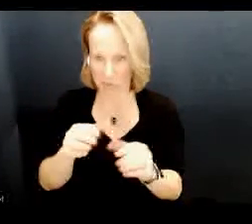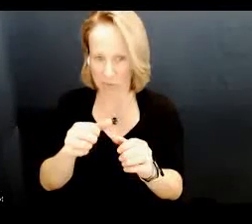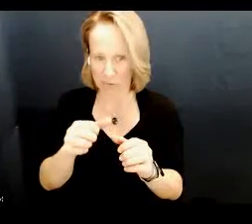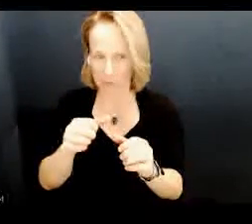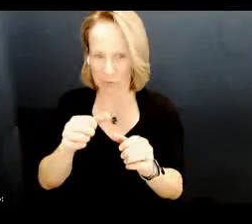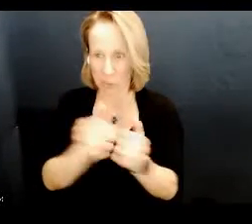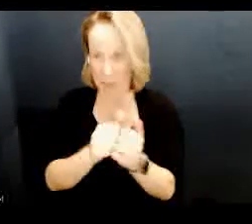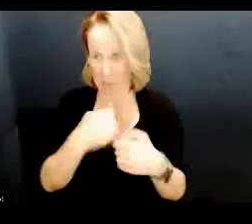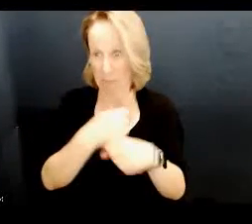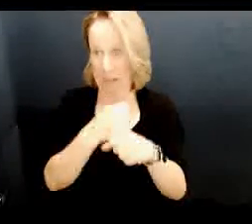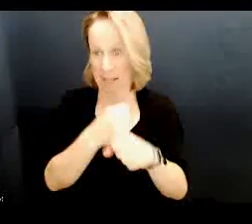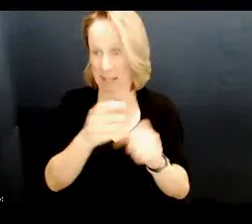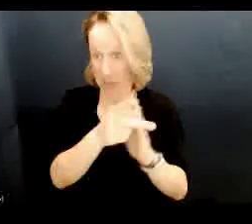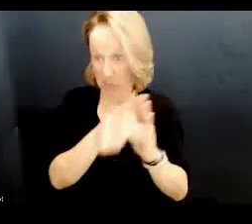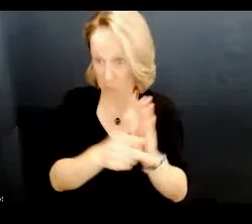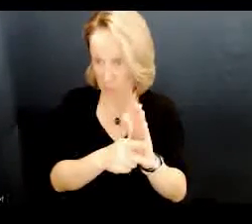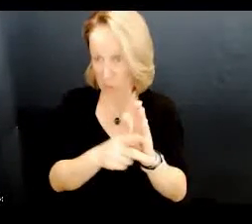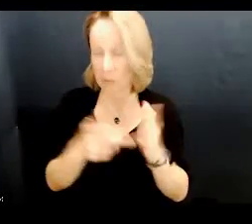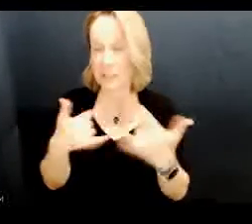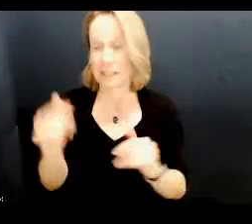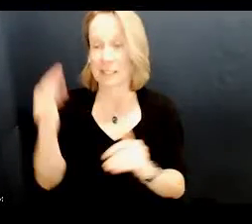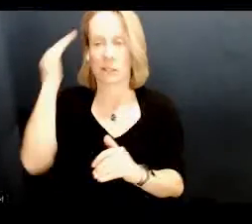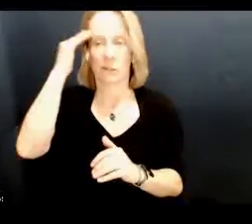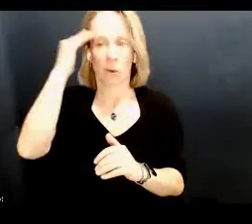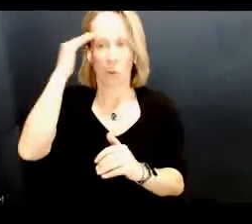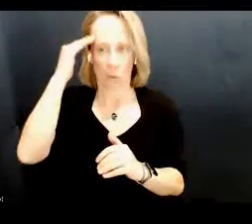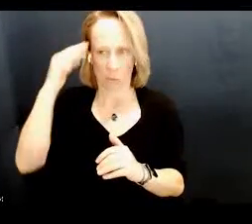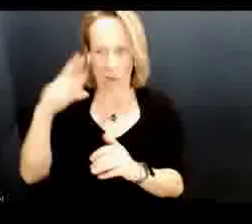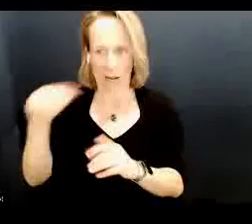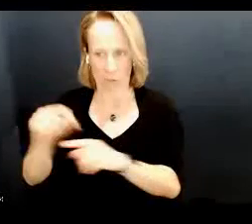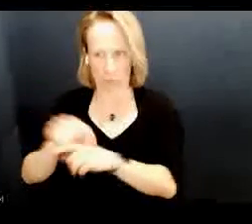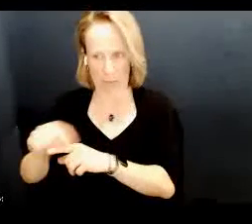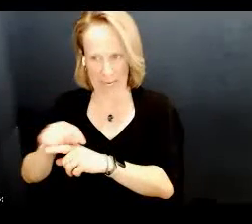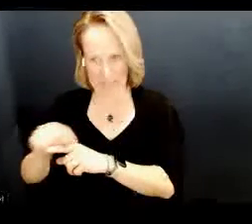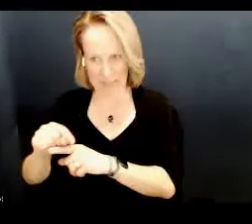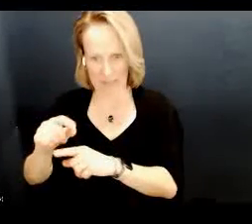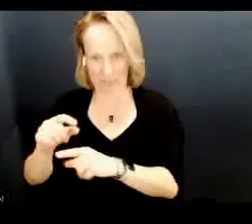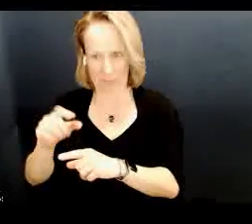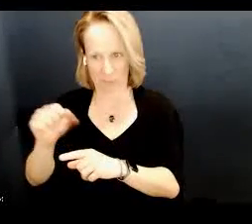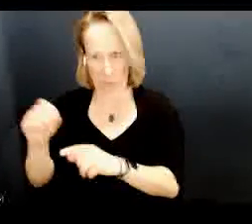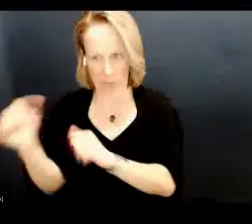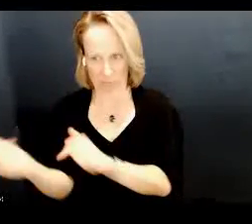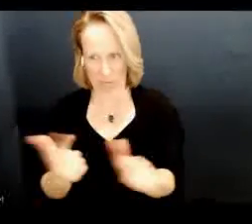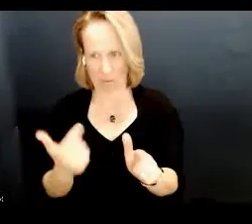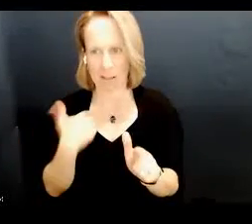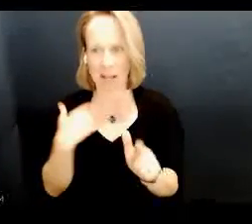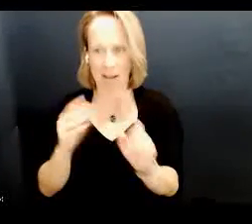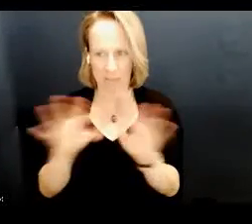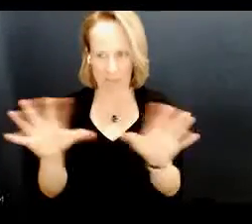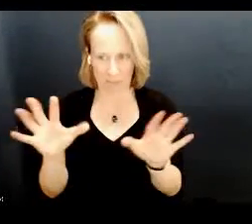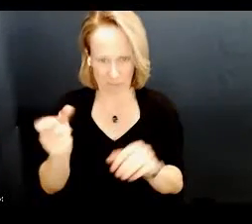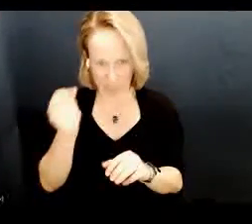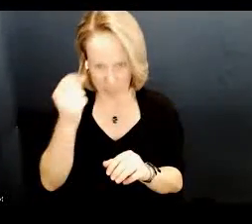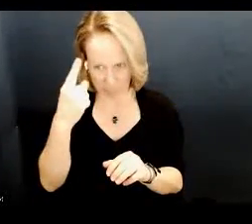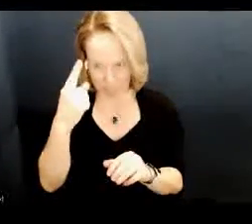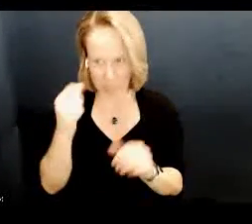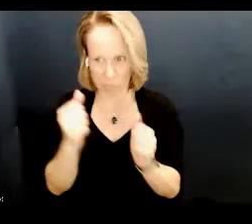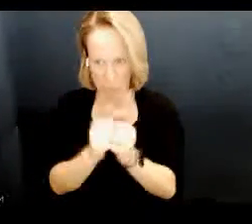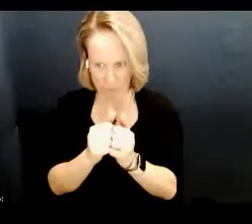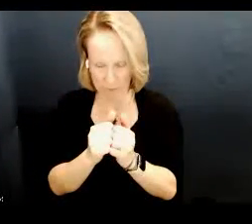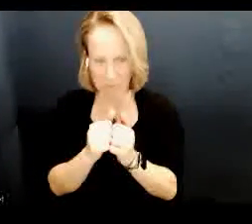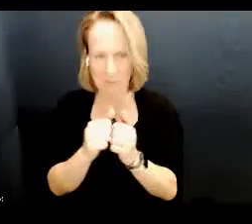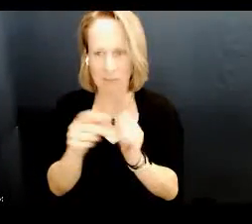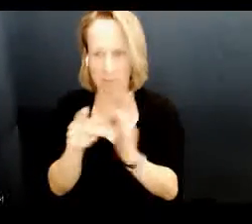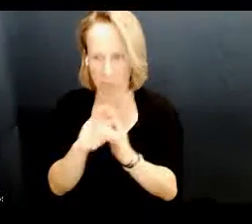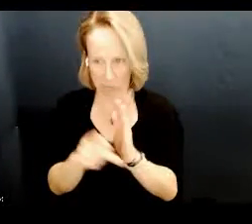is included in the training and they have a clear understanding of what's going on with the protocol.